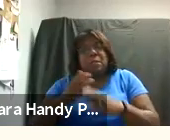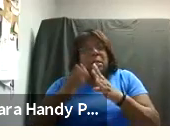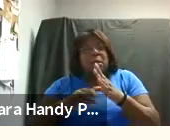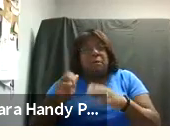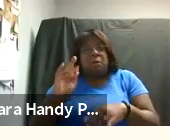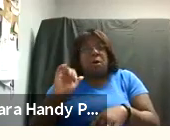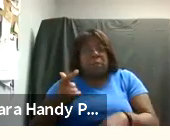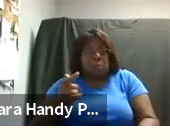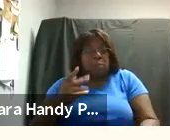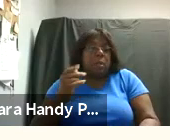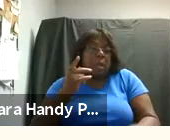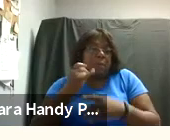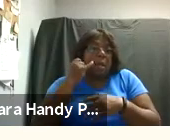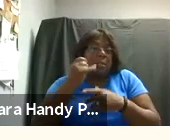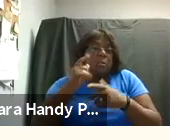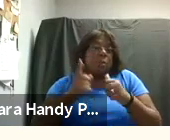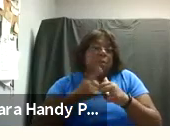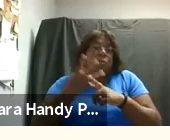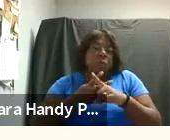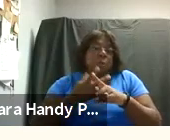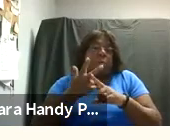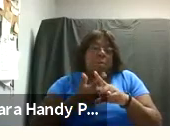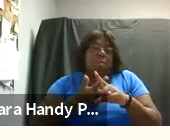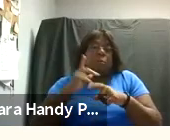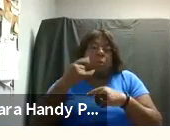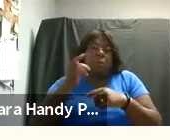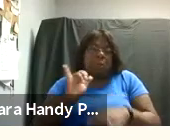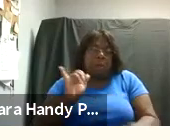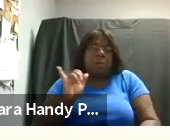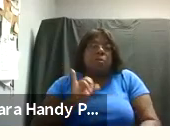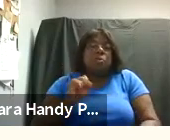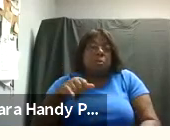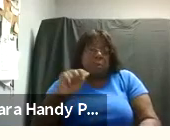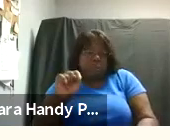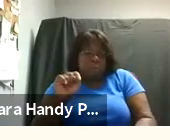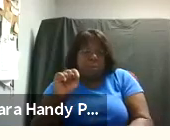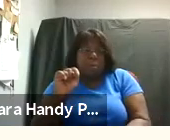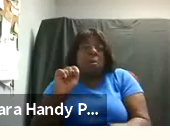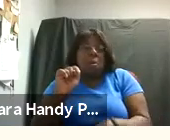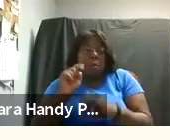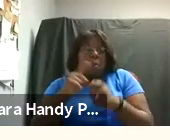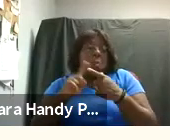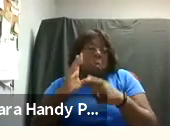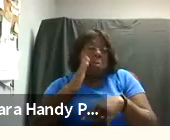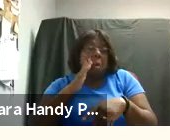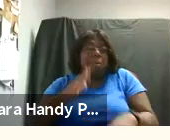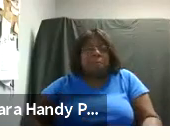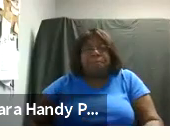idea of what that first quarter is going to look like. So early September, after all those bills are in.